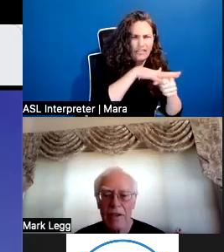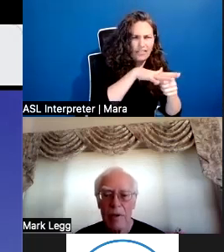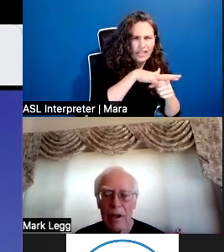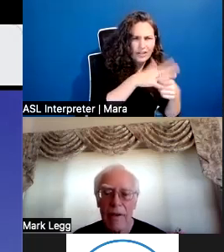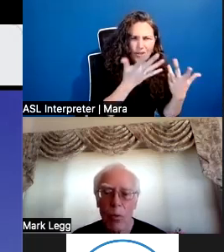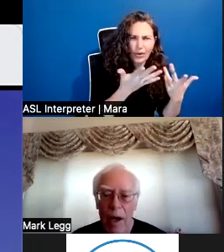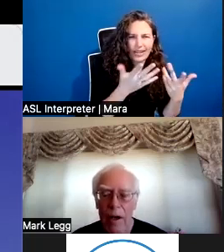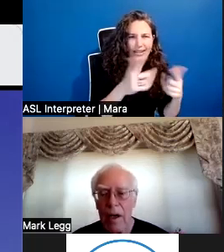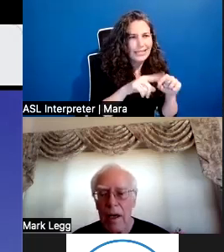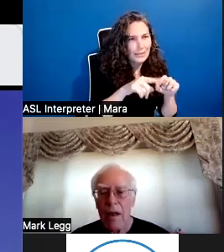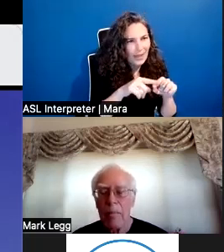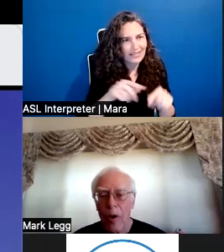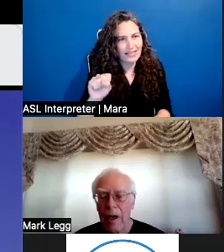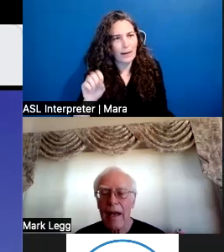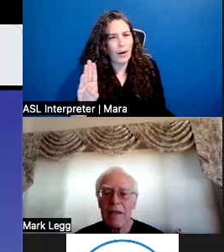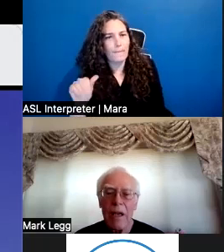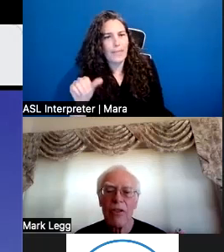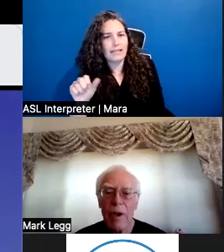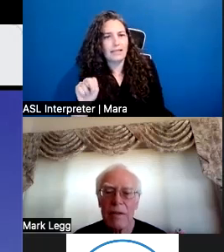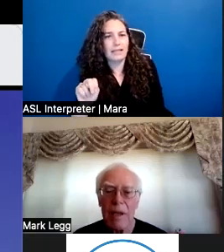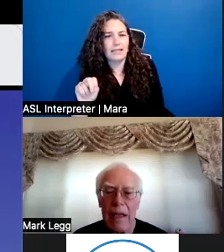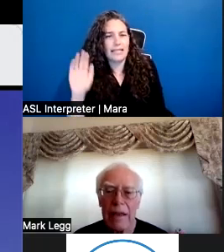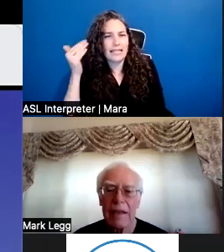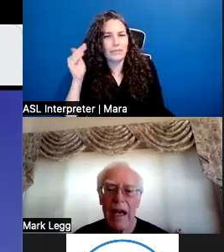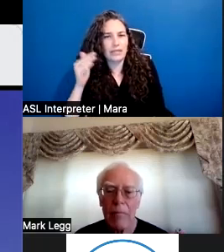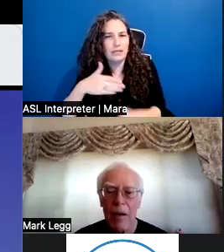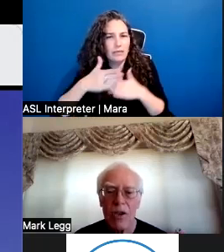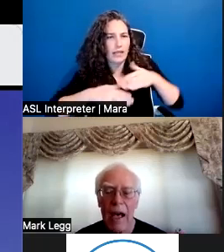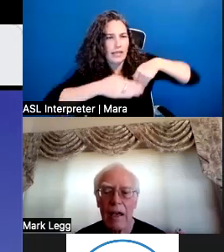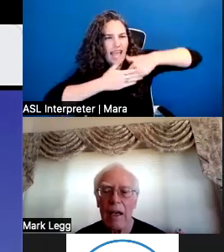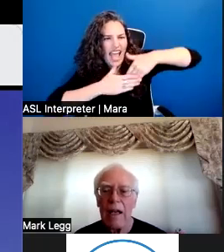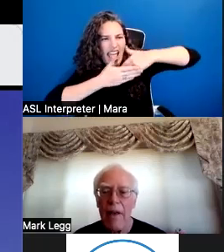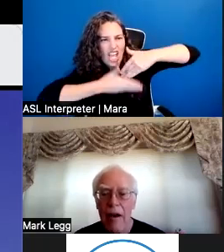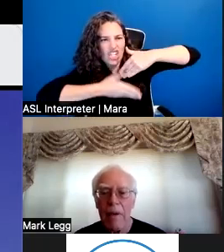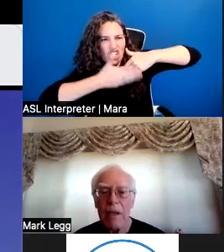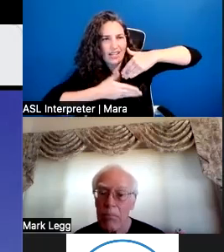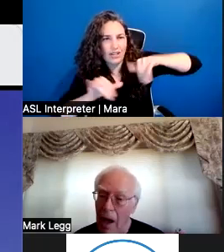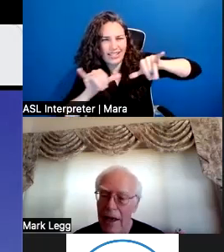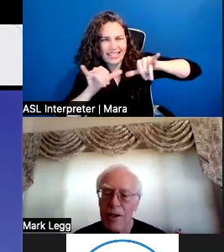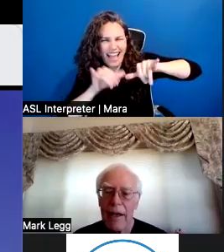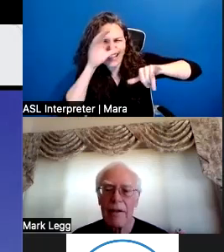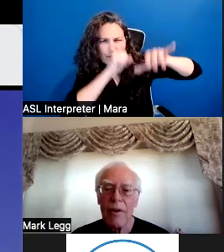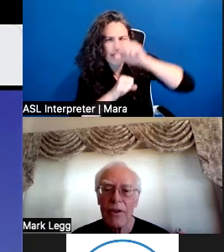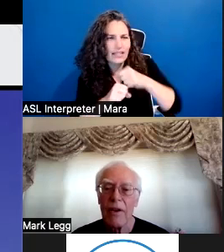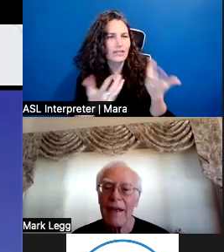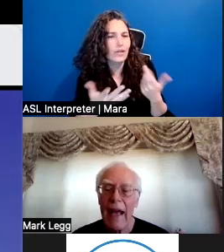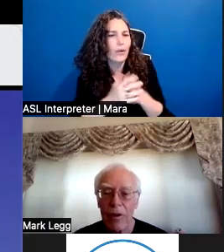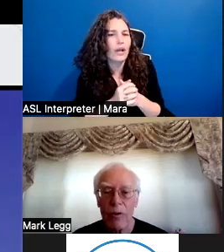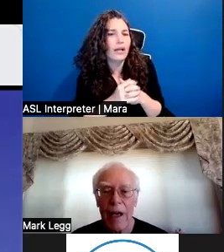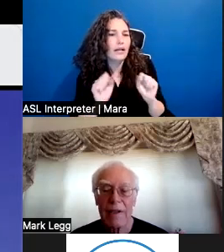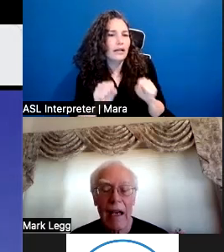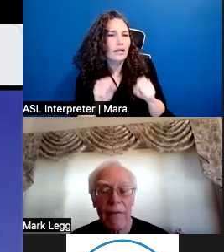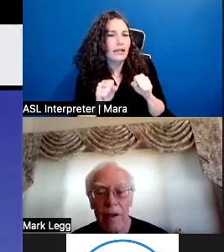this possibility that where the borderland is being thrust beneath the Santa Barbara Channel, there may be blind strike slip faults there that can